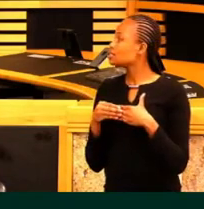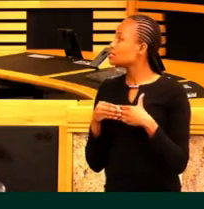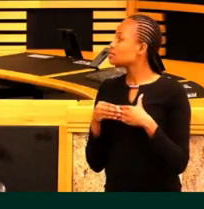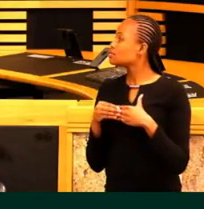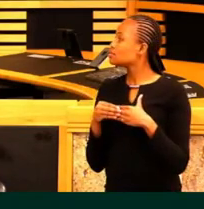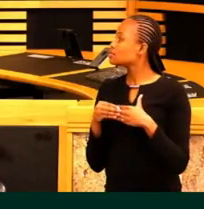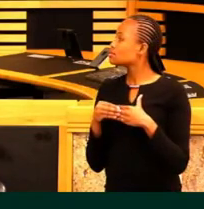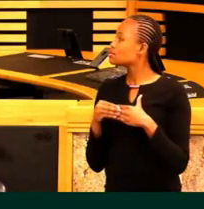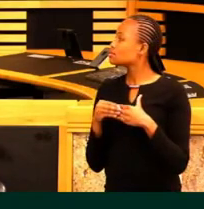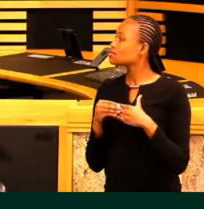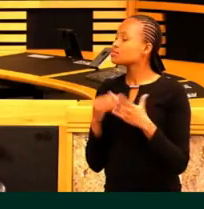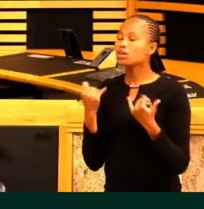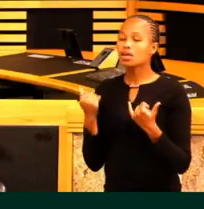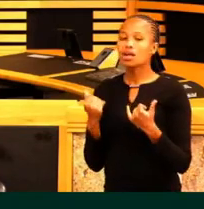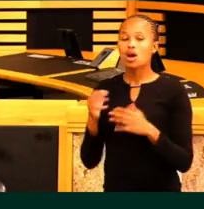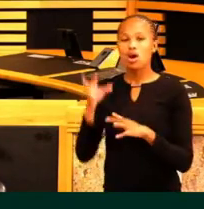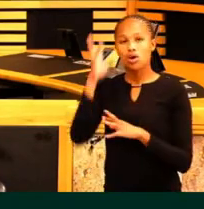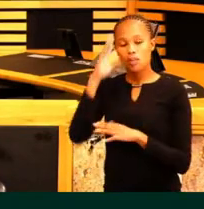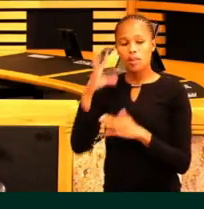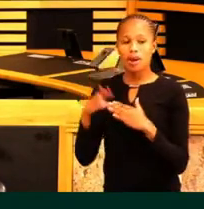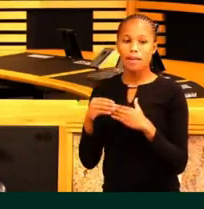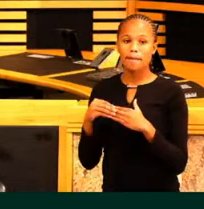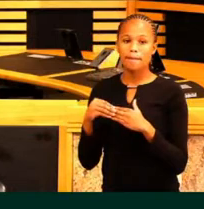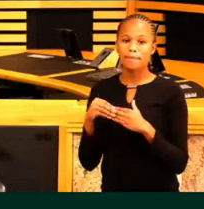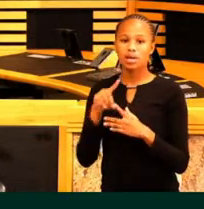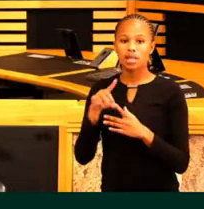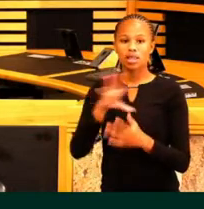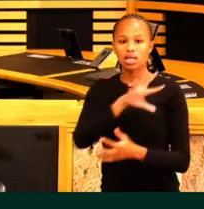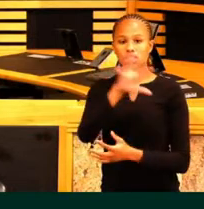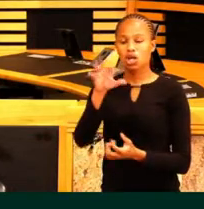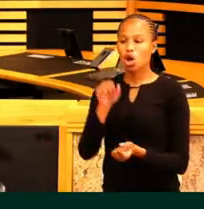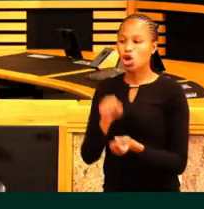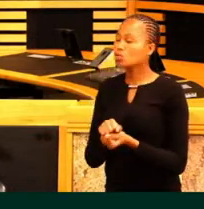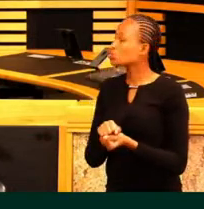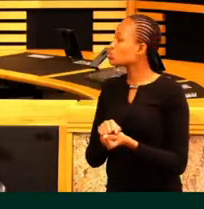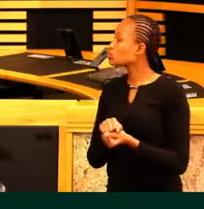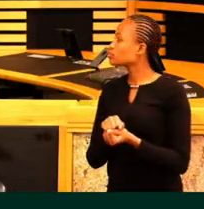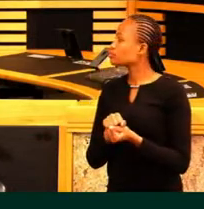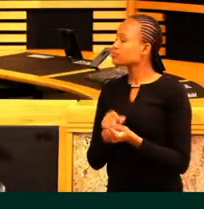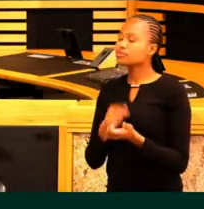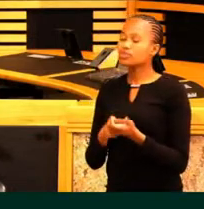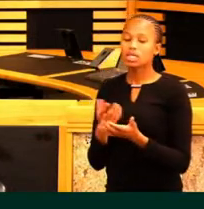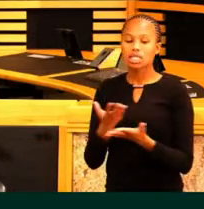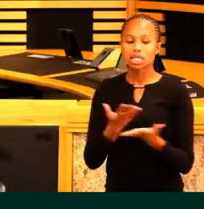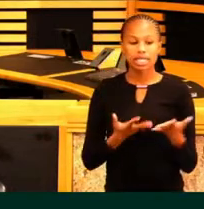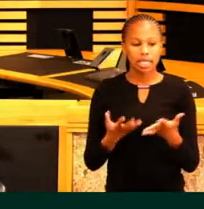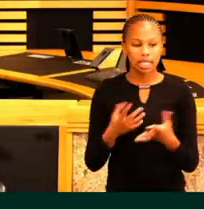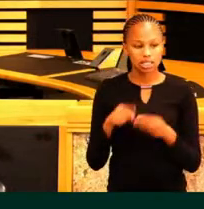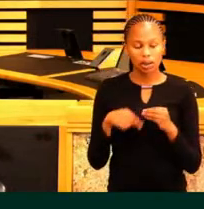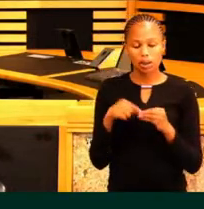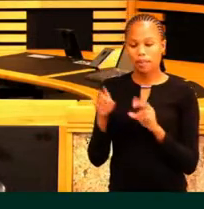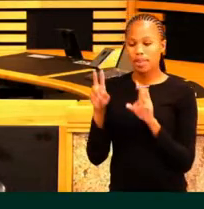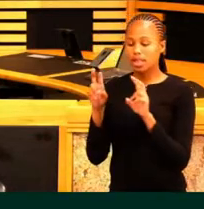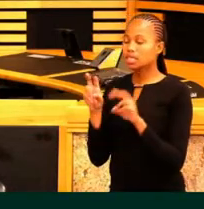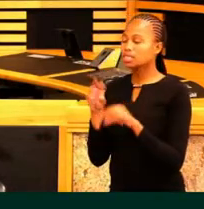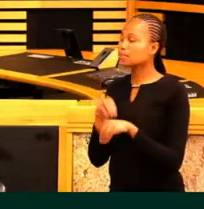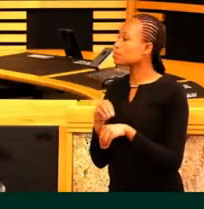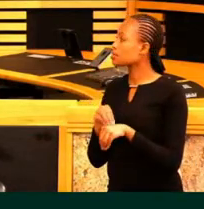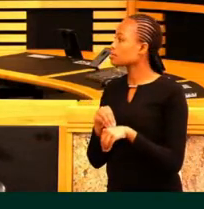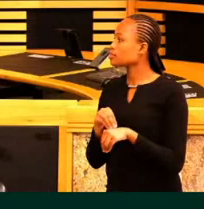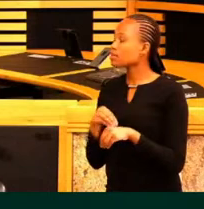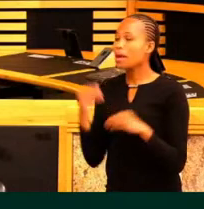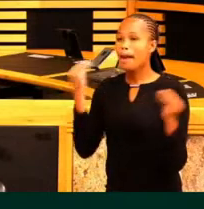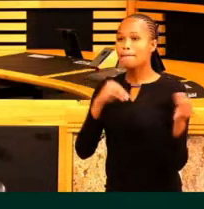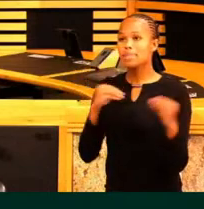therefore honorable members that concludes the discussion on this matter and The Business